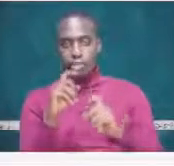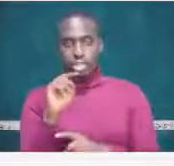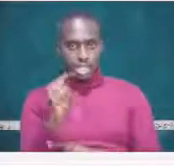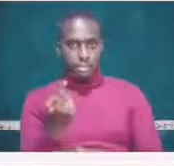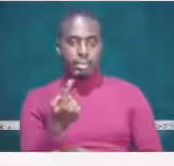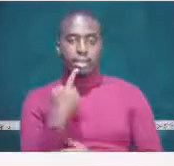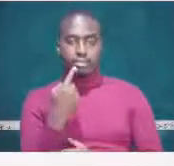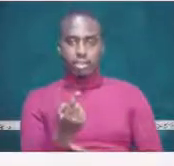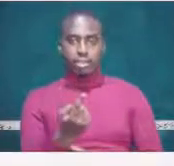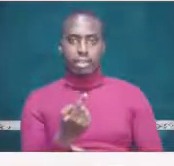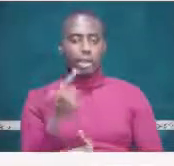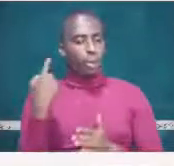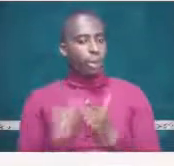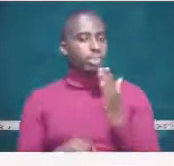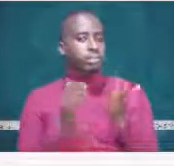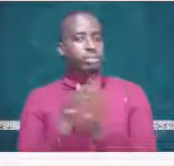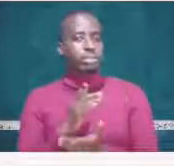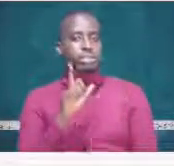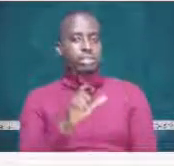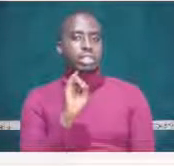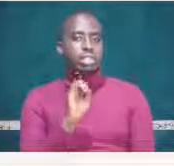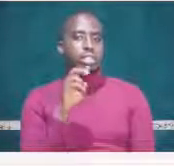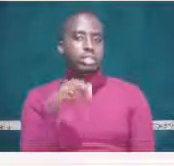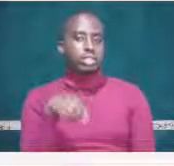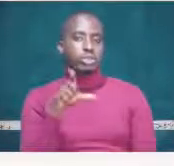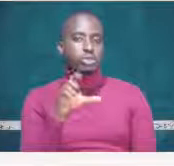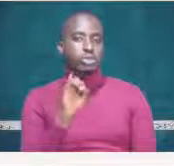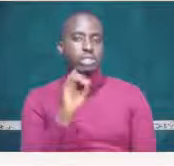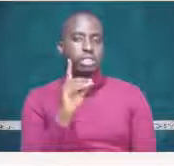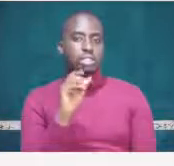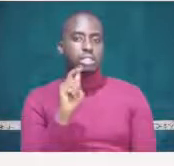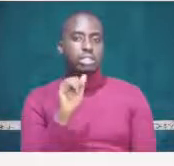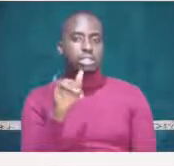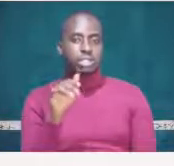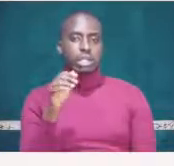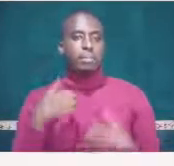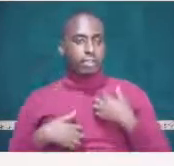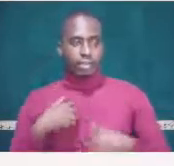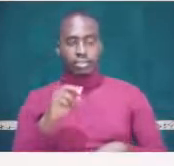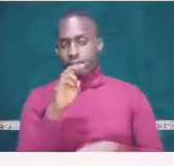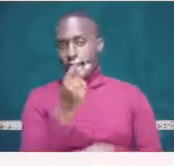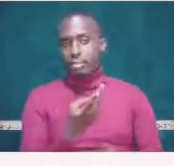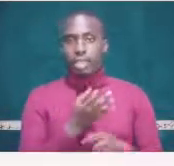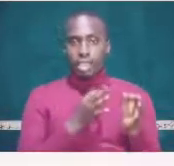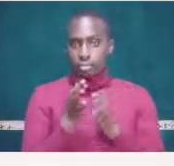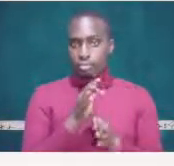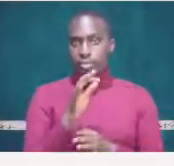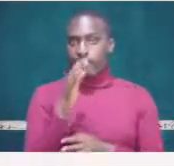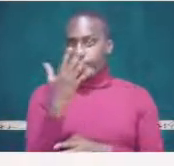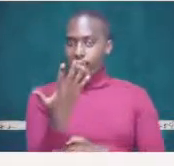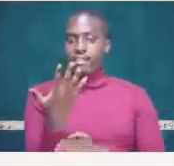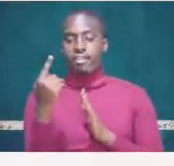first question is, what is liquidity preference? The second question, explain any